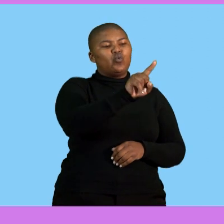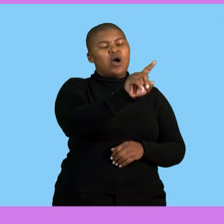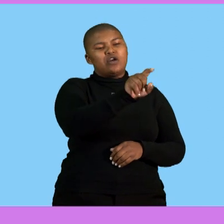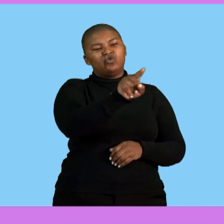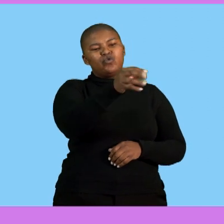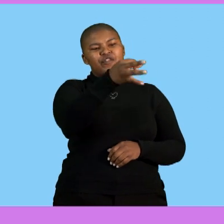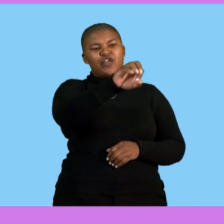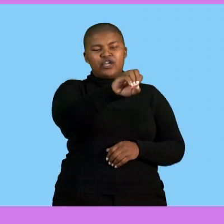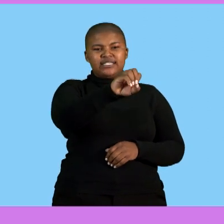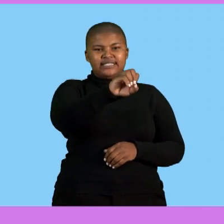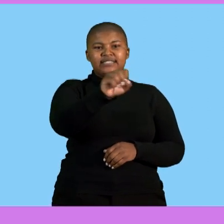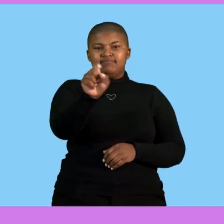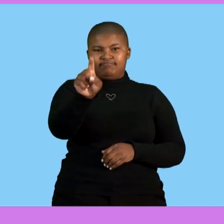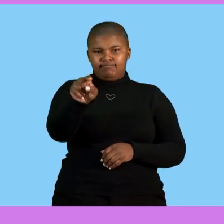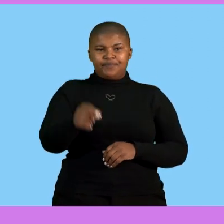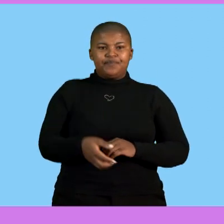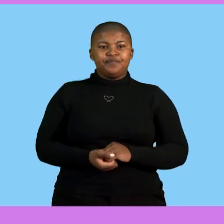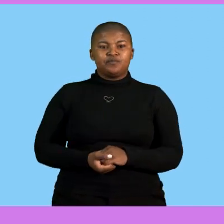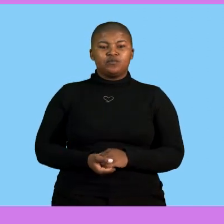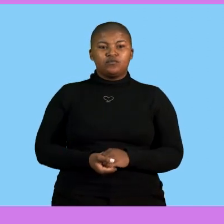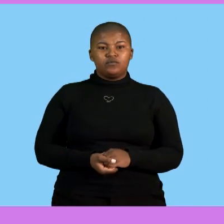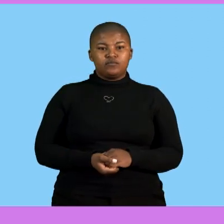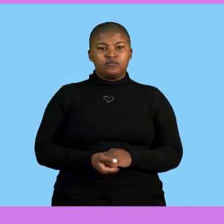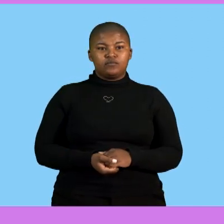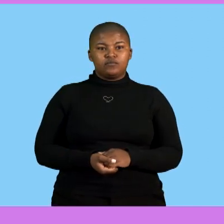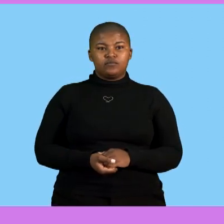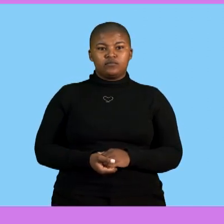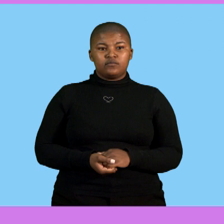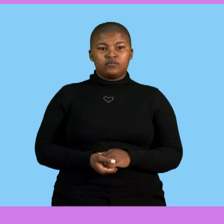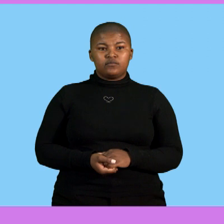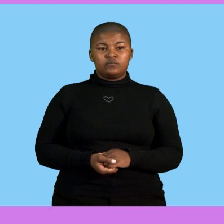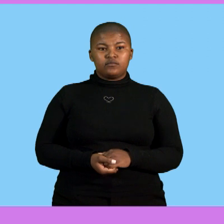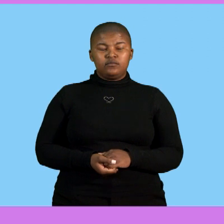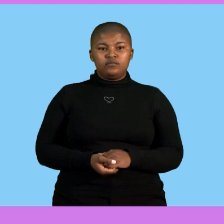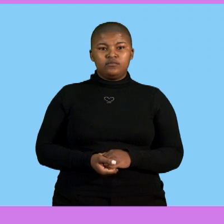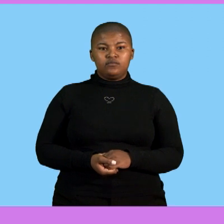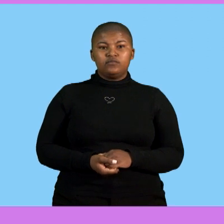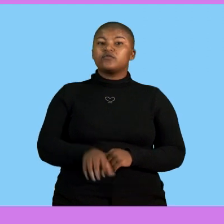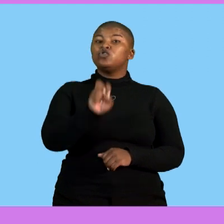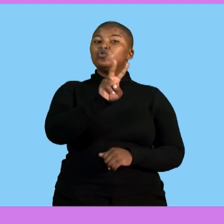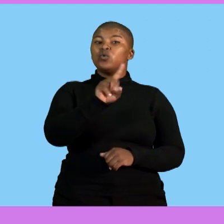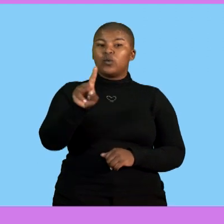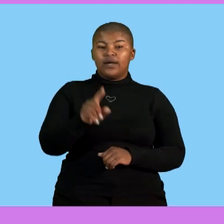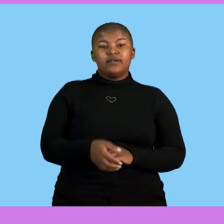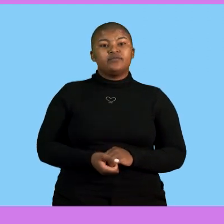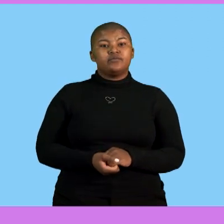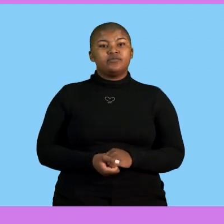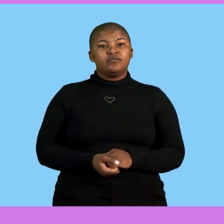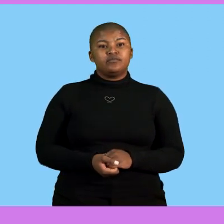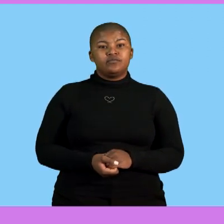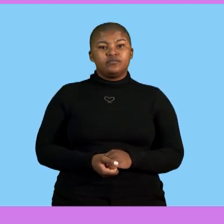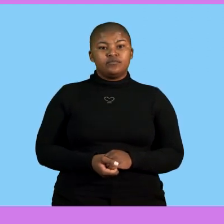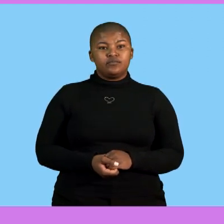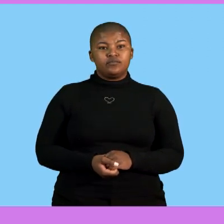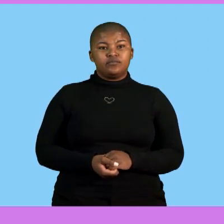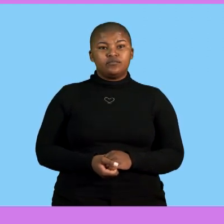to 30 because this learner got 23. The second one is 21. So we are going to come to 21,